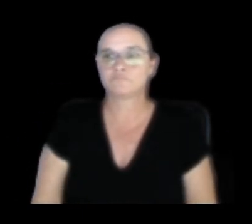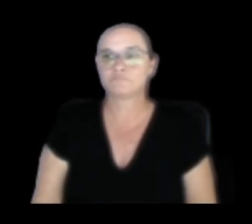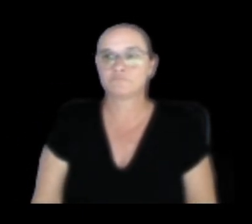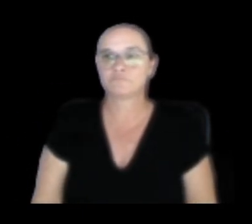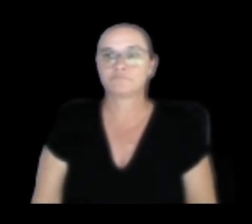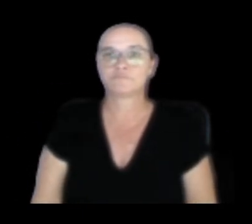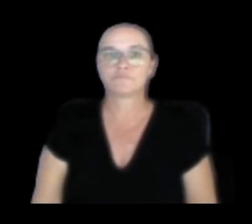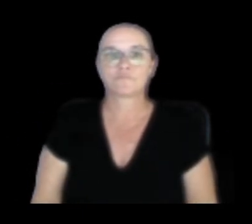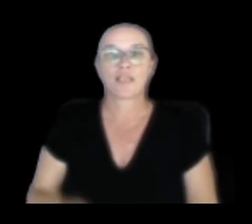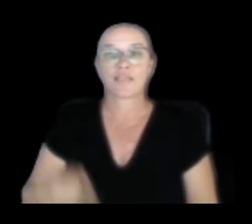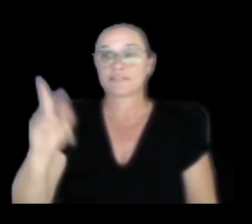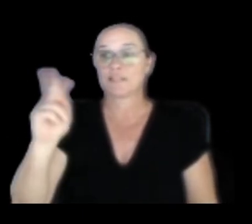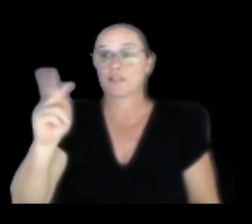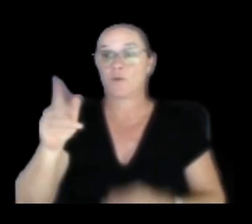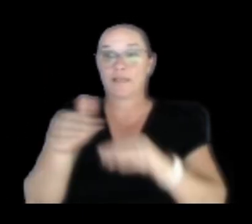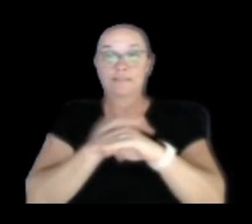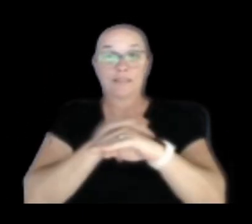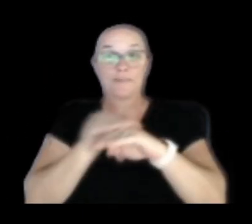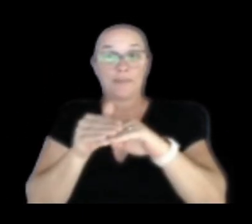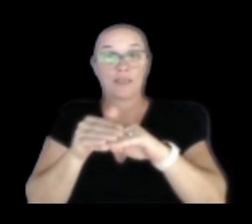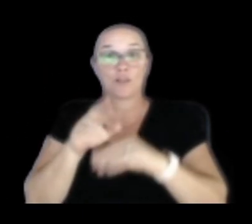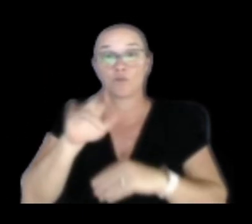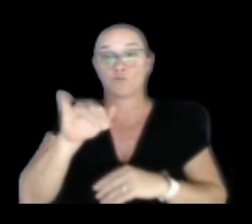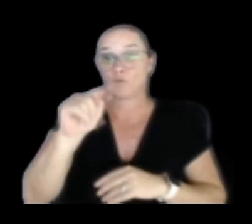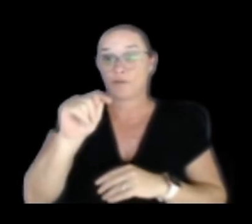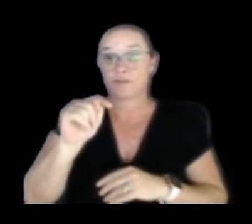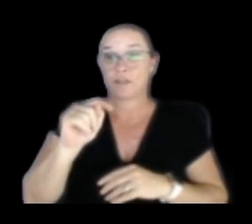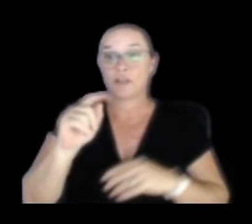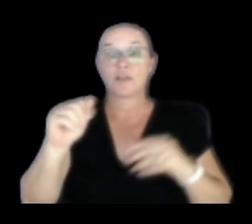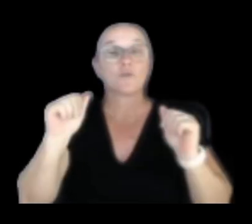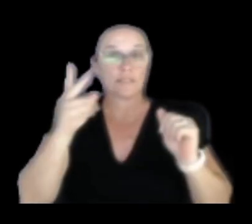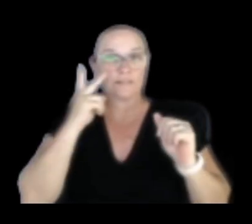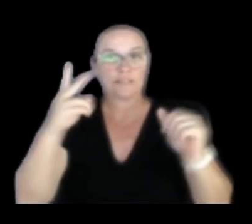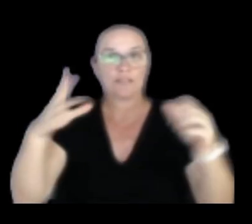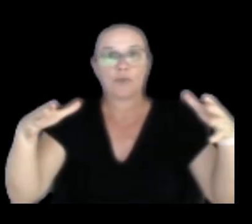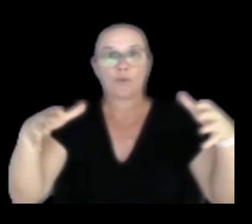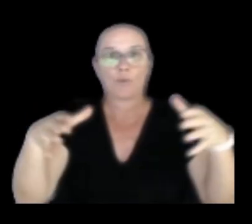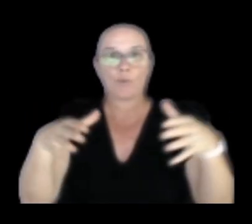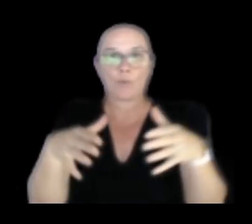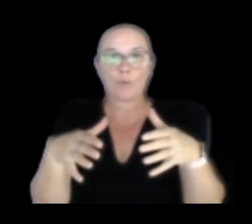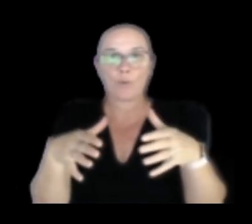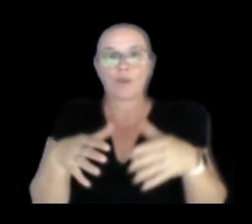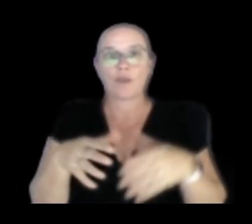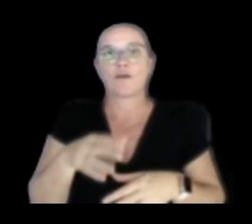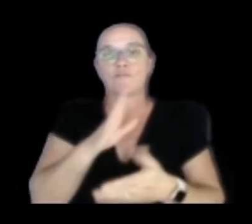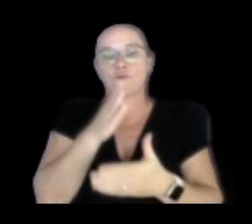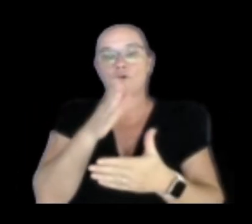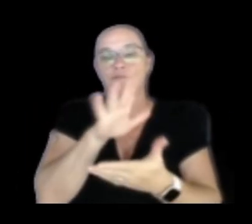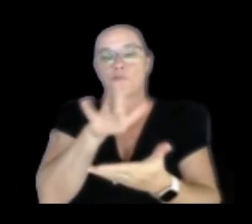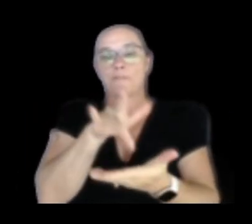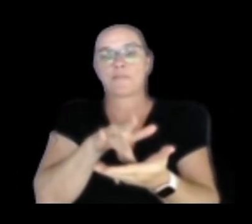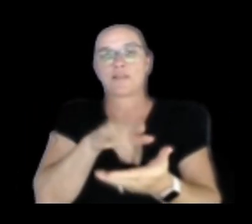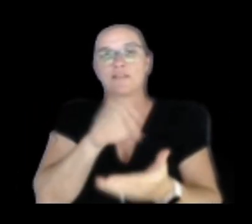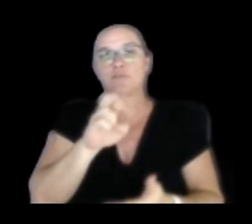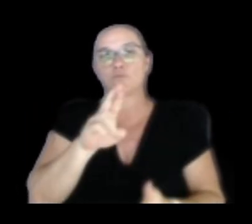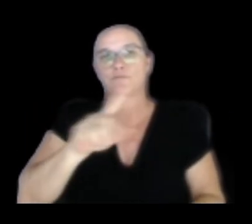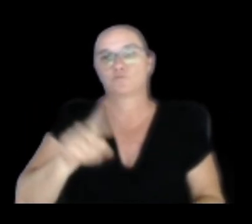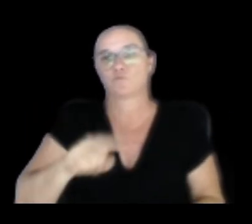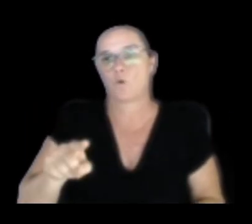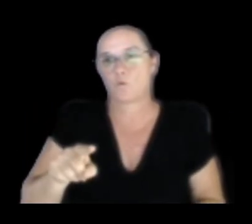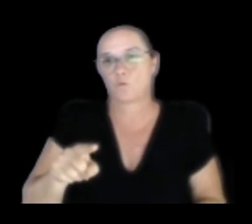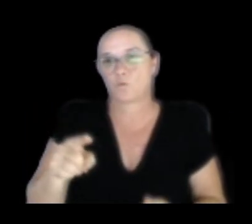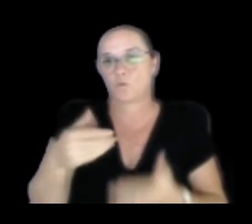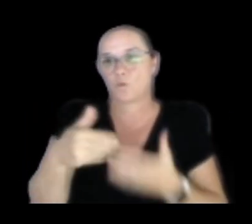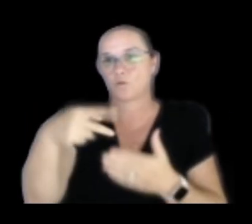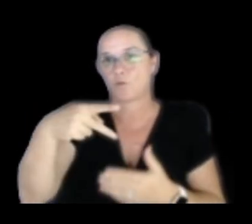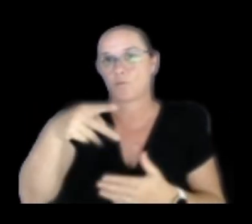Kilauea Summit. On the rift, we continue to see contraction of the Middle East rift zone near Pu'u'o, so there is